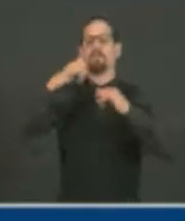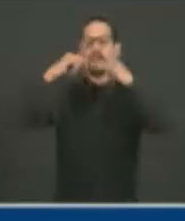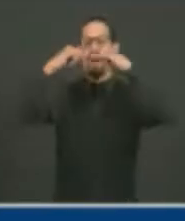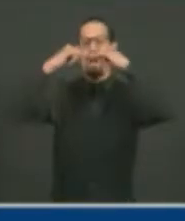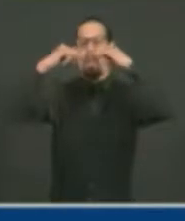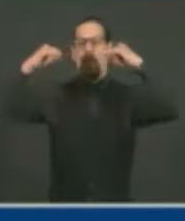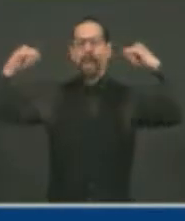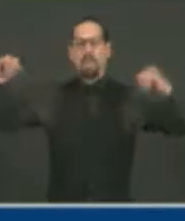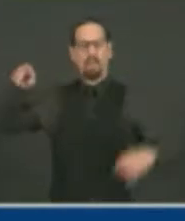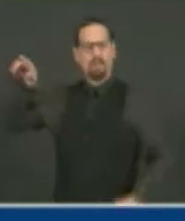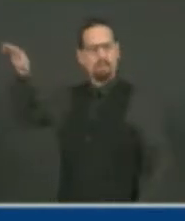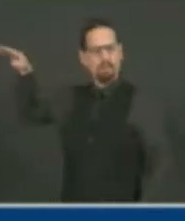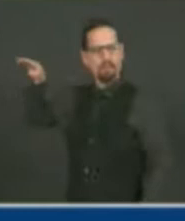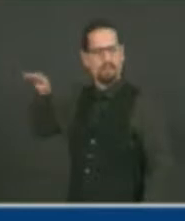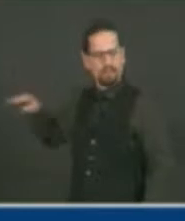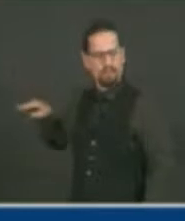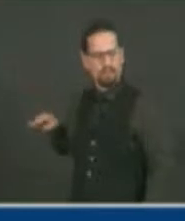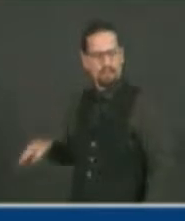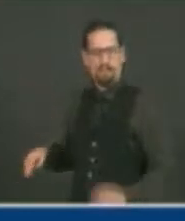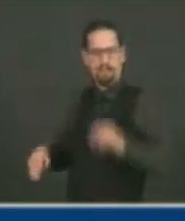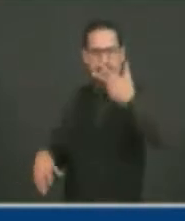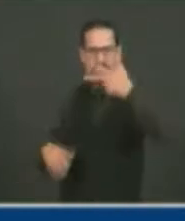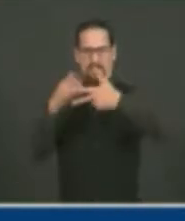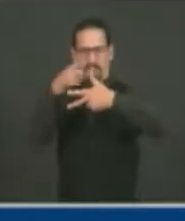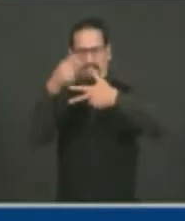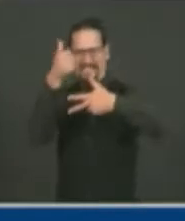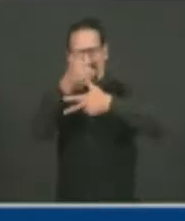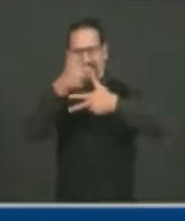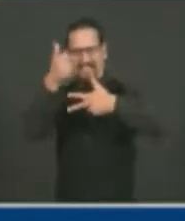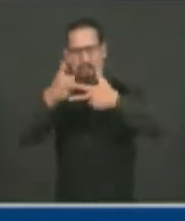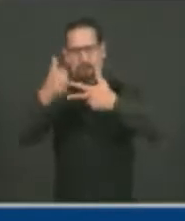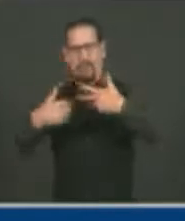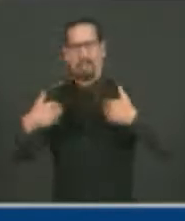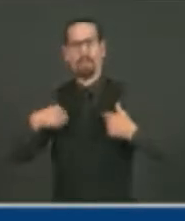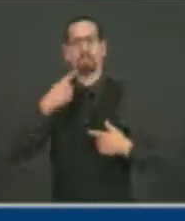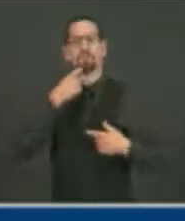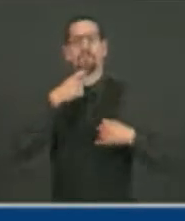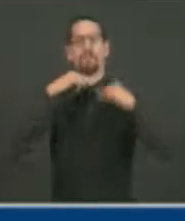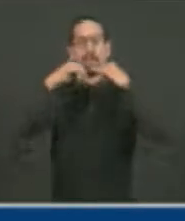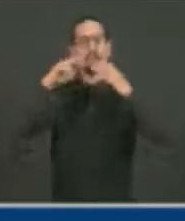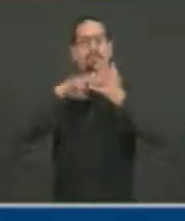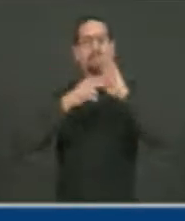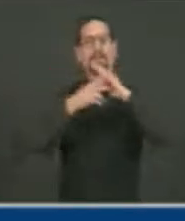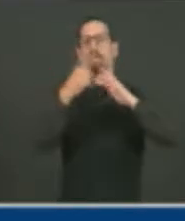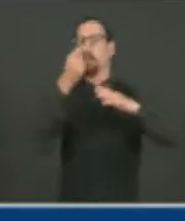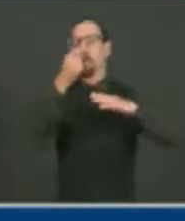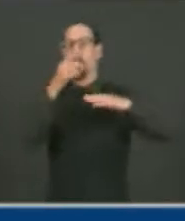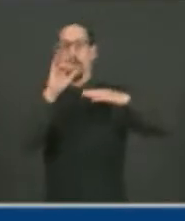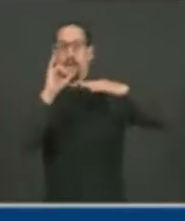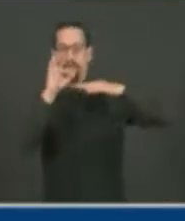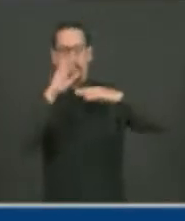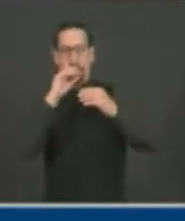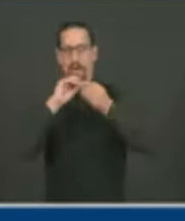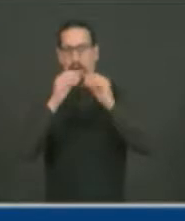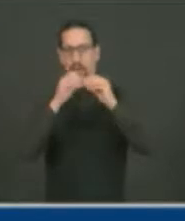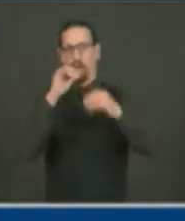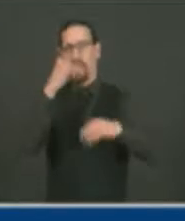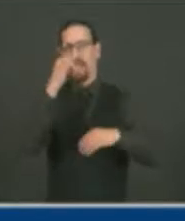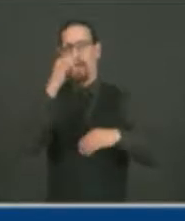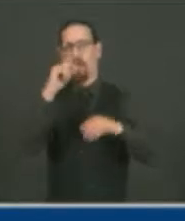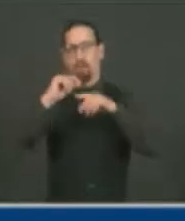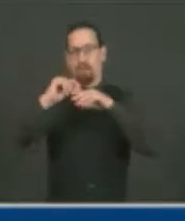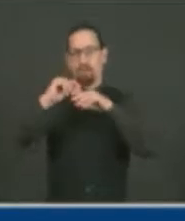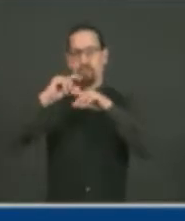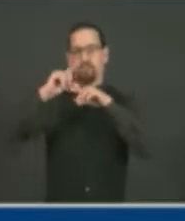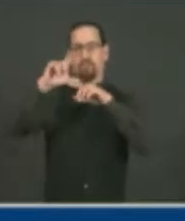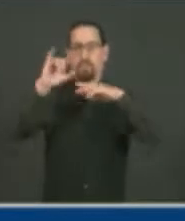that we will wait until we get to the red line before imposing restrictions. As we've done all